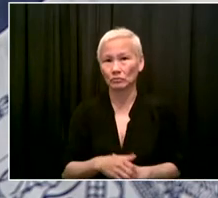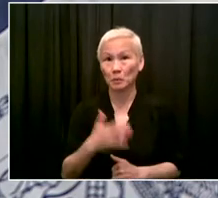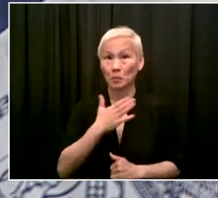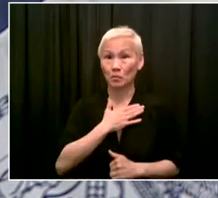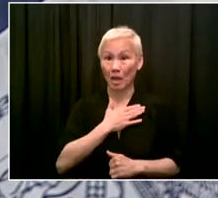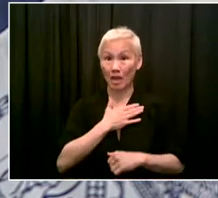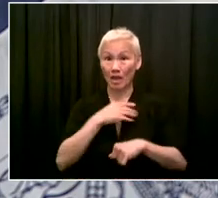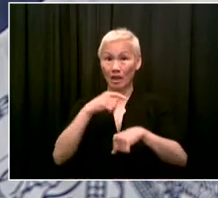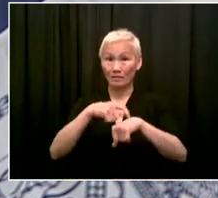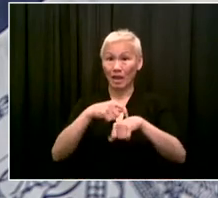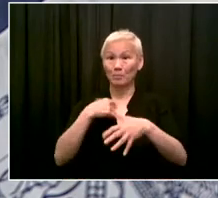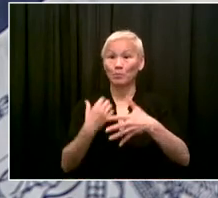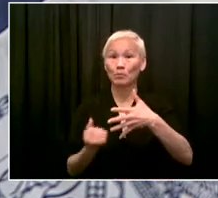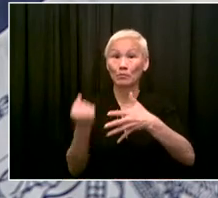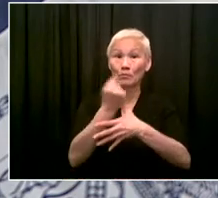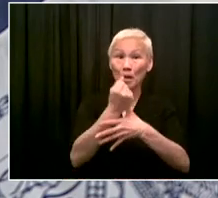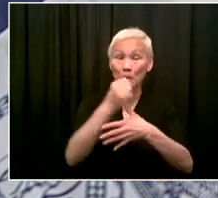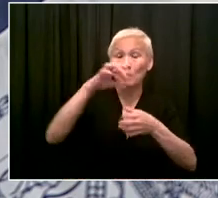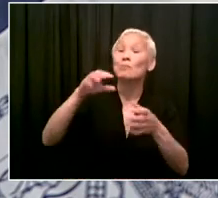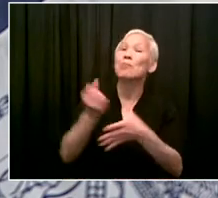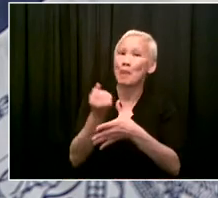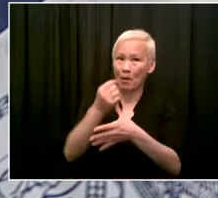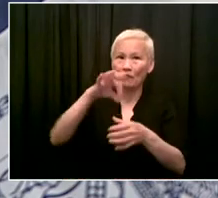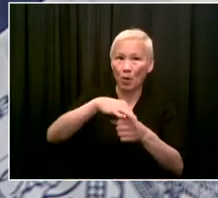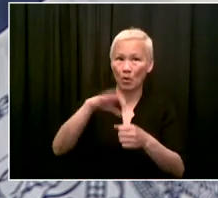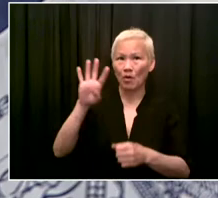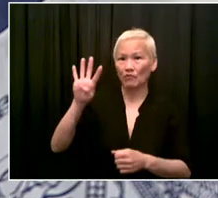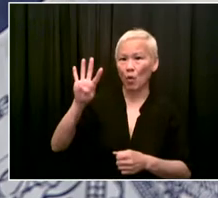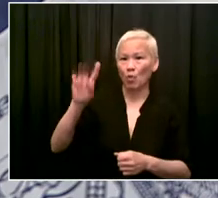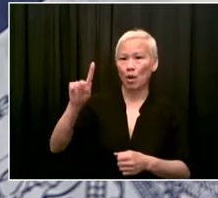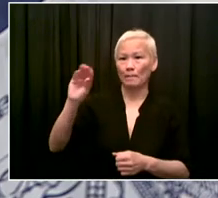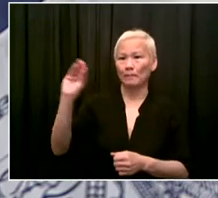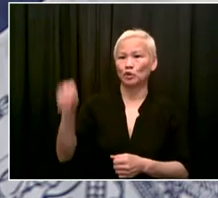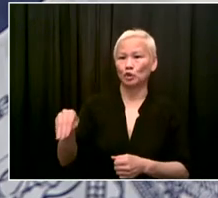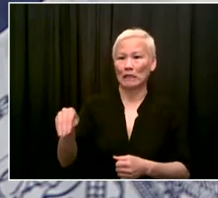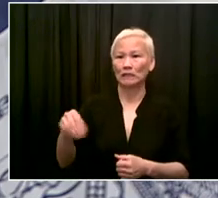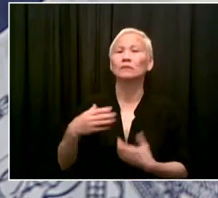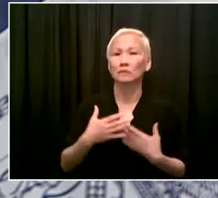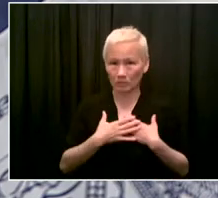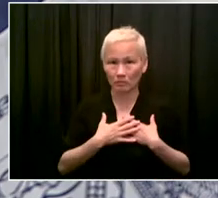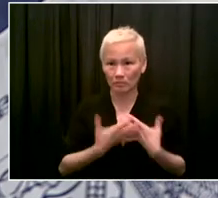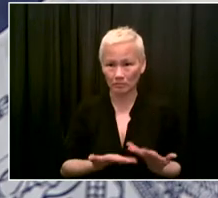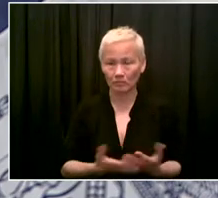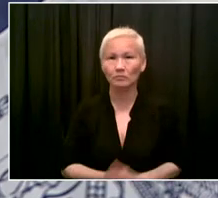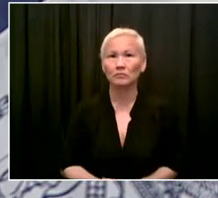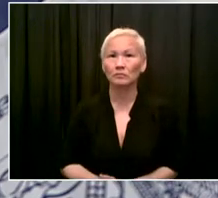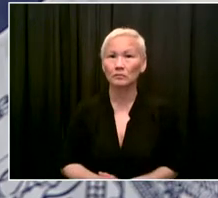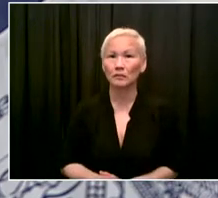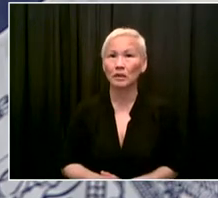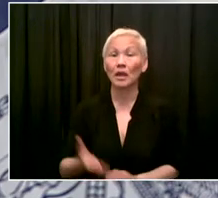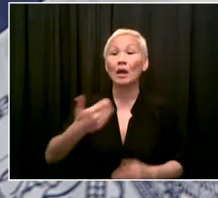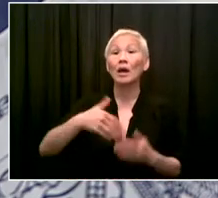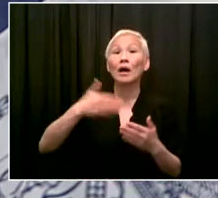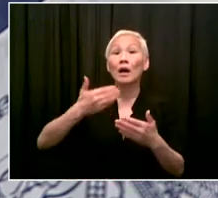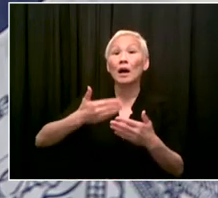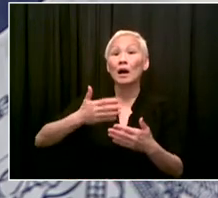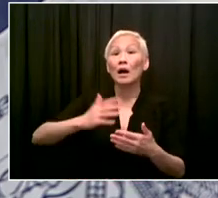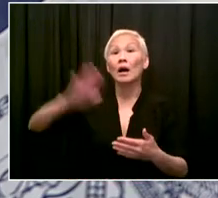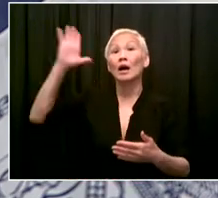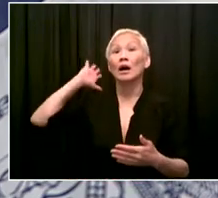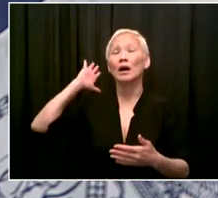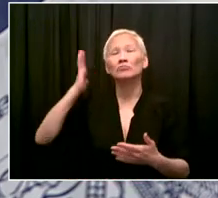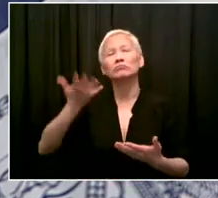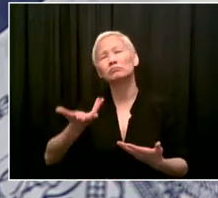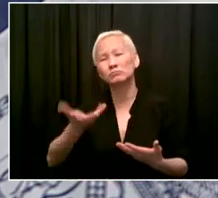what was done historically. For too many years in the city, everything was Manhattan outward. We said we're doing outer borough inward. We're going to focus on the votes